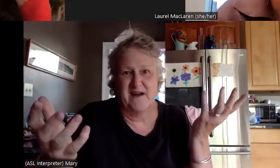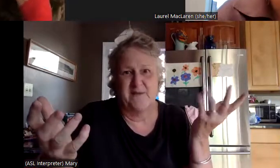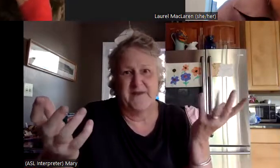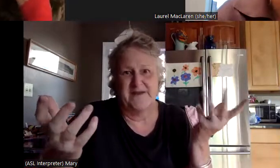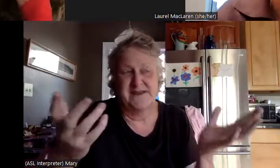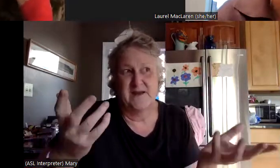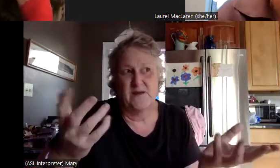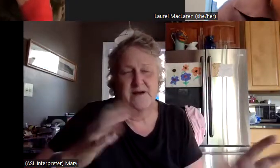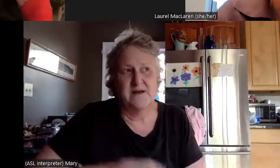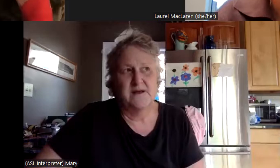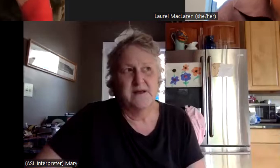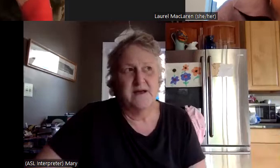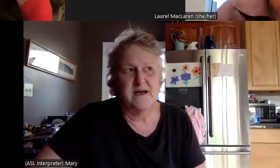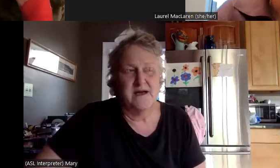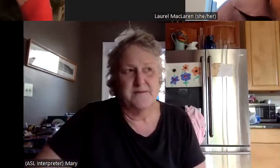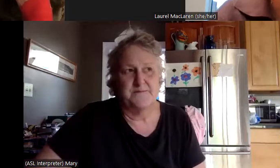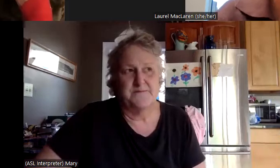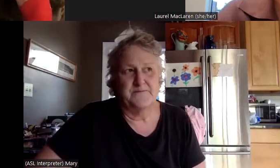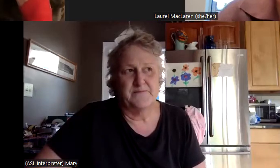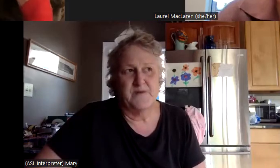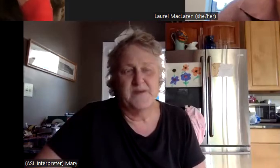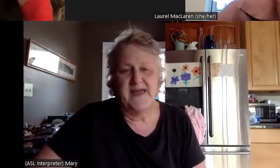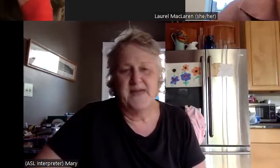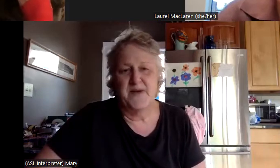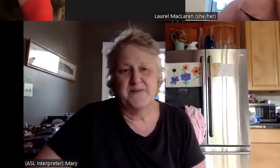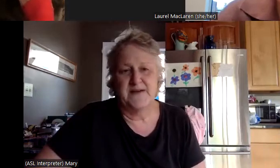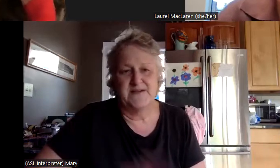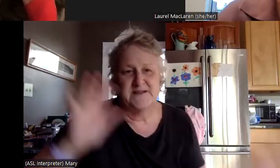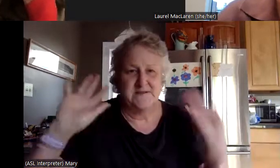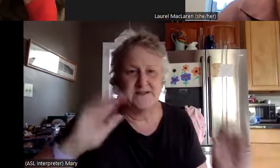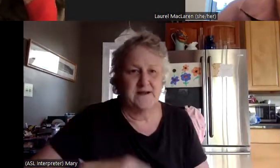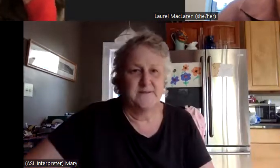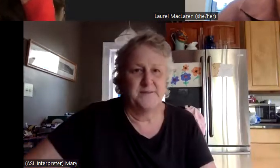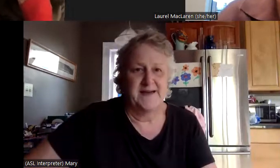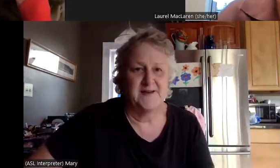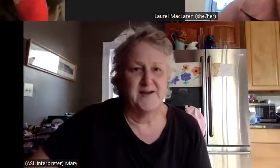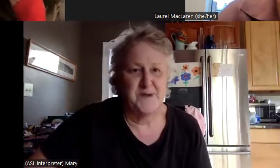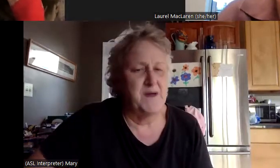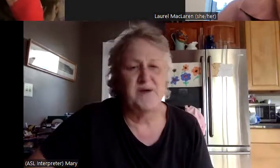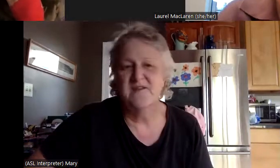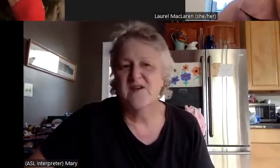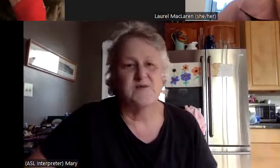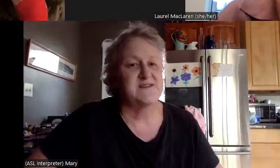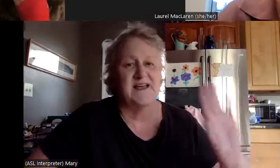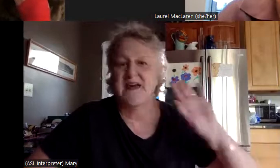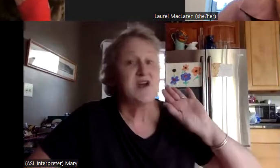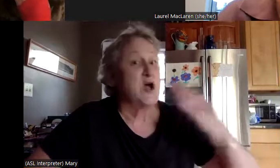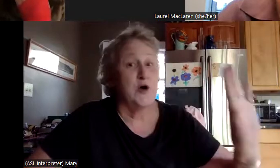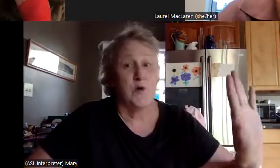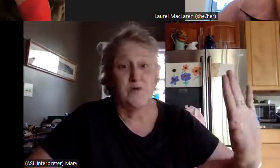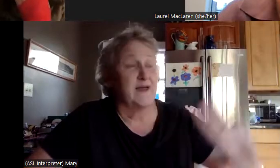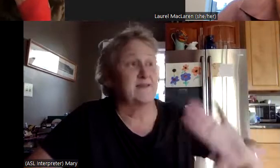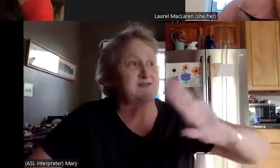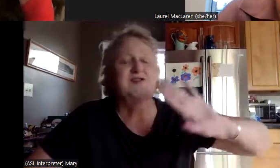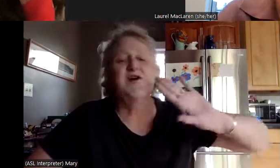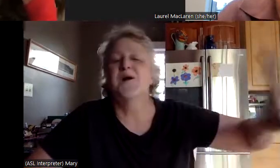all dried up, and then the second one, Oh, look at that when the head popped Gretchen. out, she kind of backed off. But my brother-in-law was like, yeah,